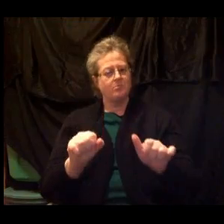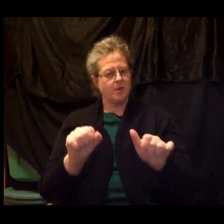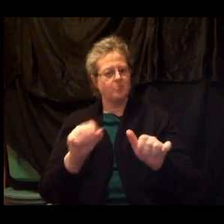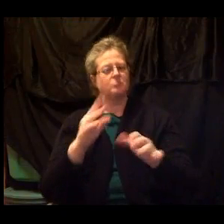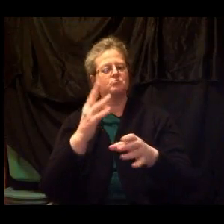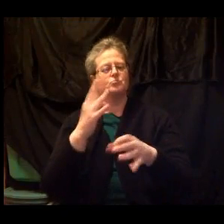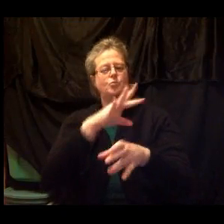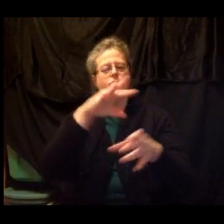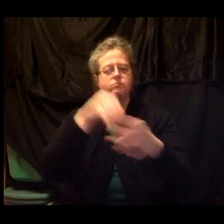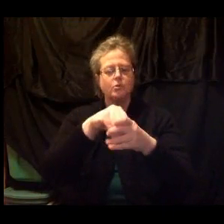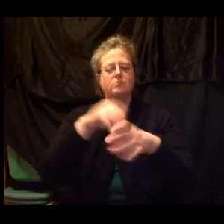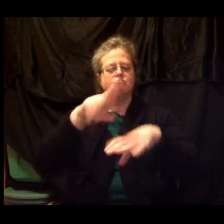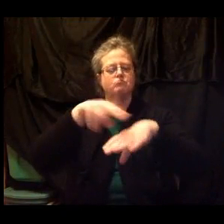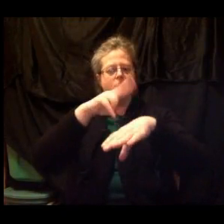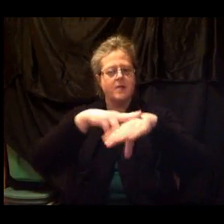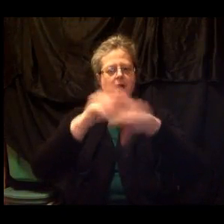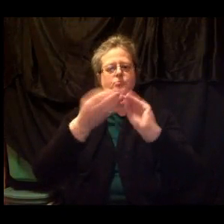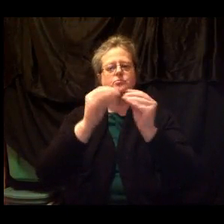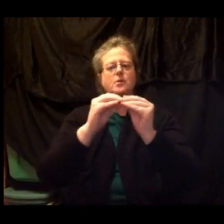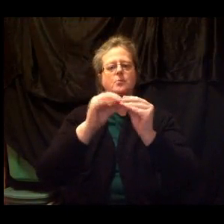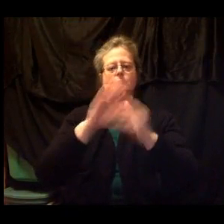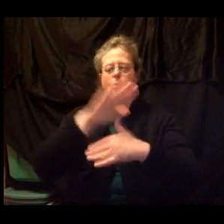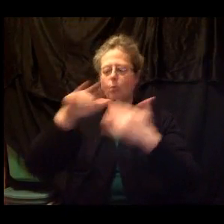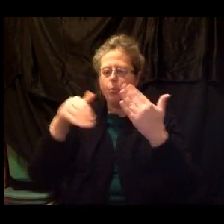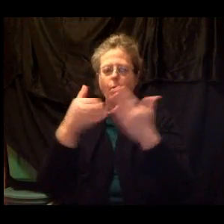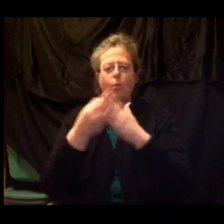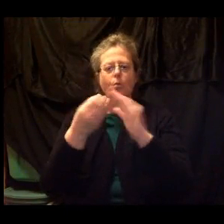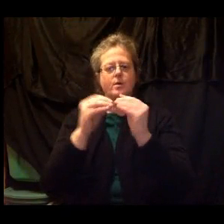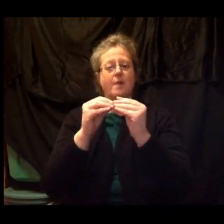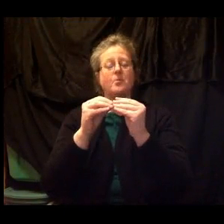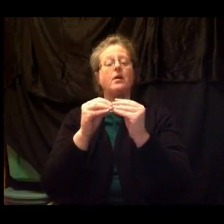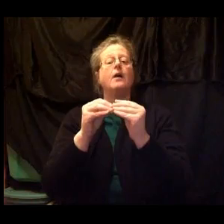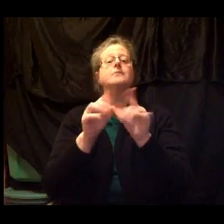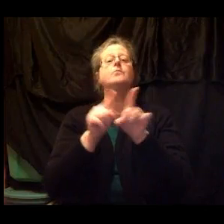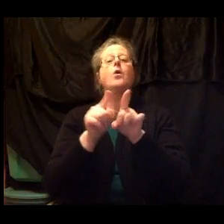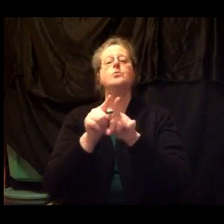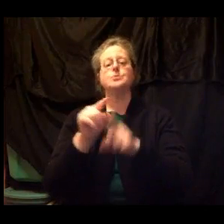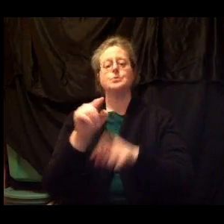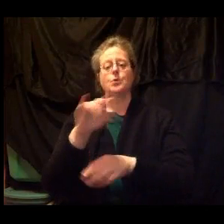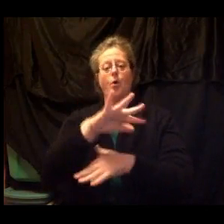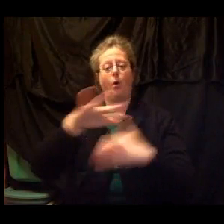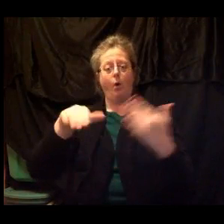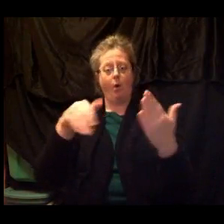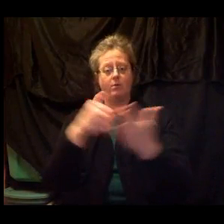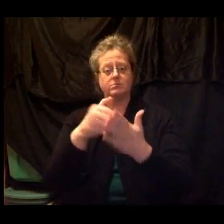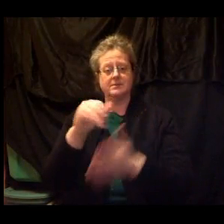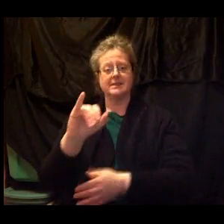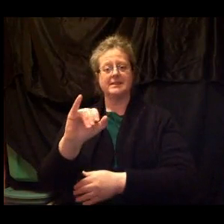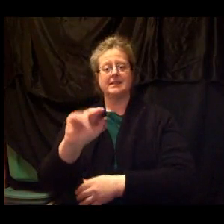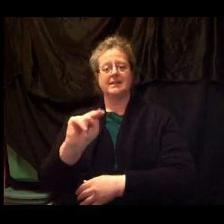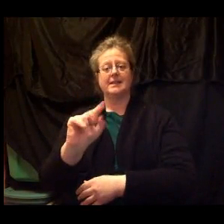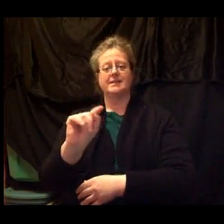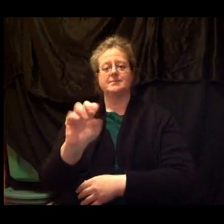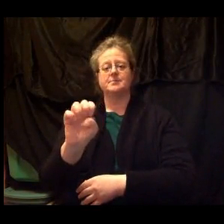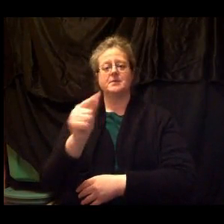line, and now we have the availability of putting all of the integers on the number line. That's adding